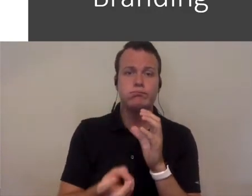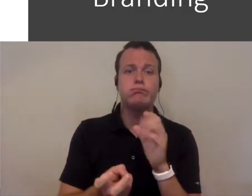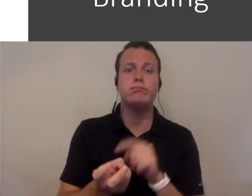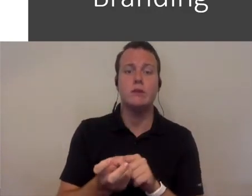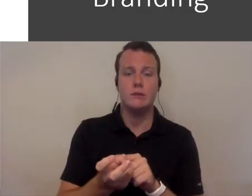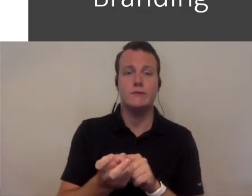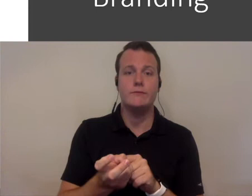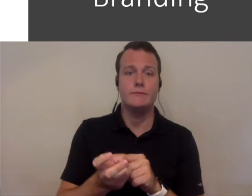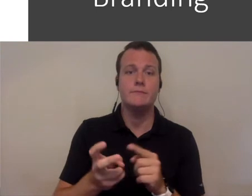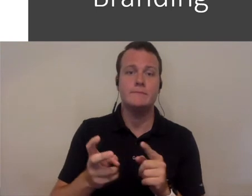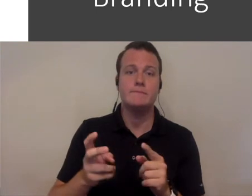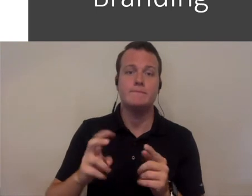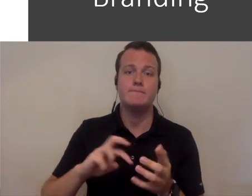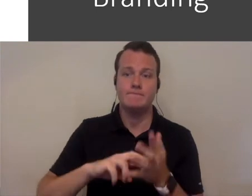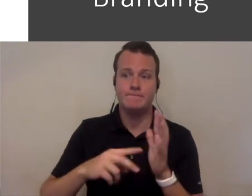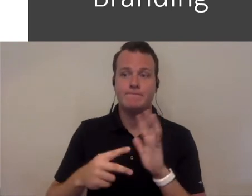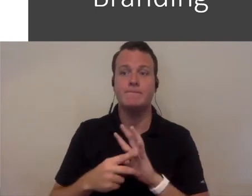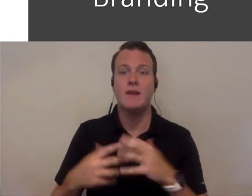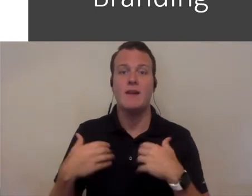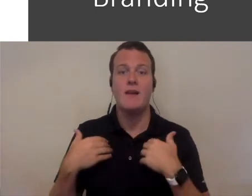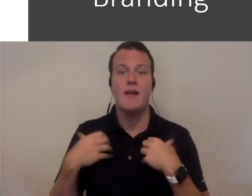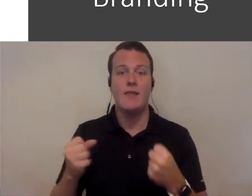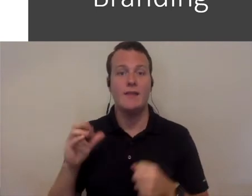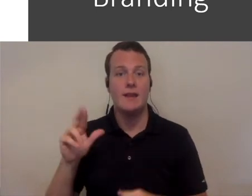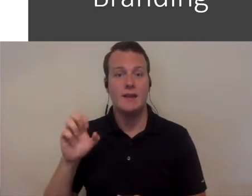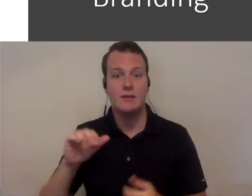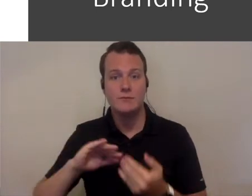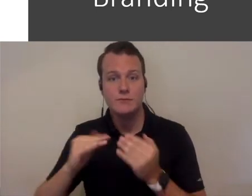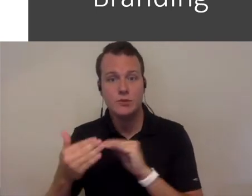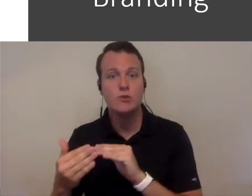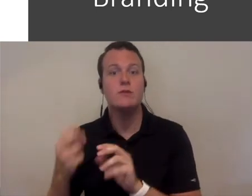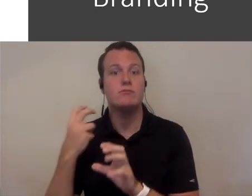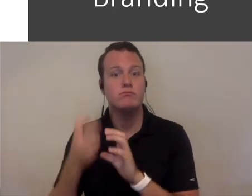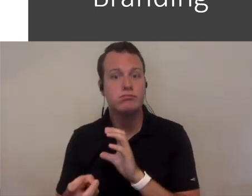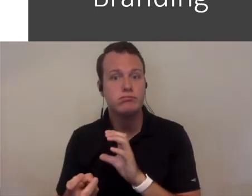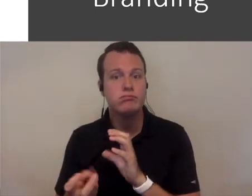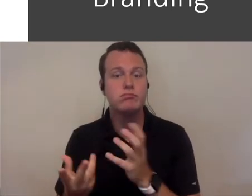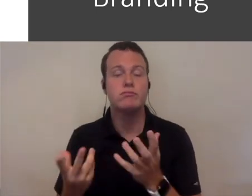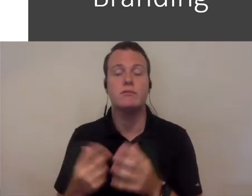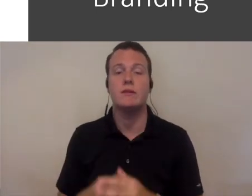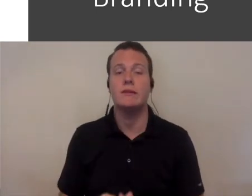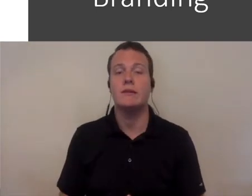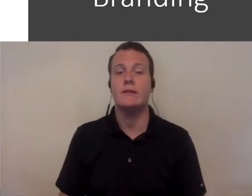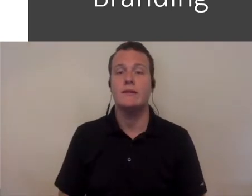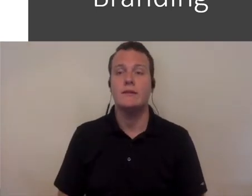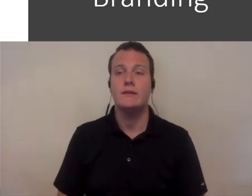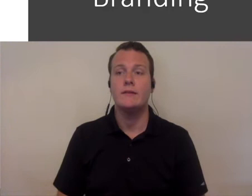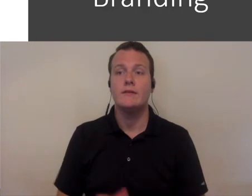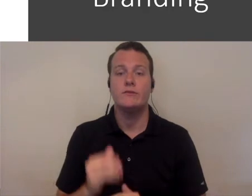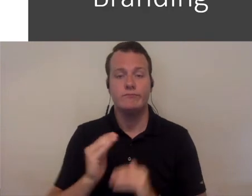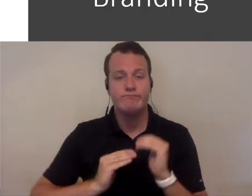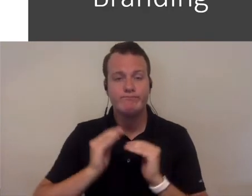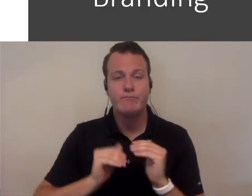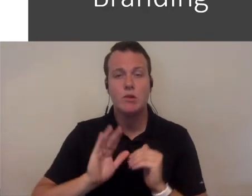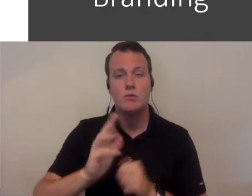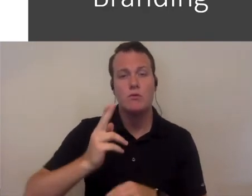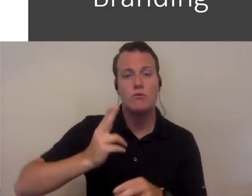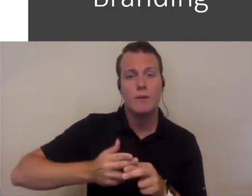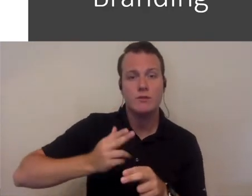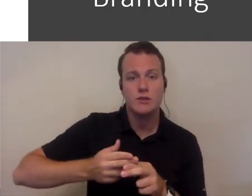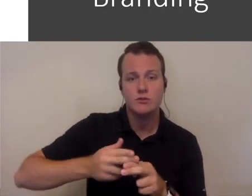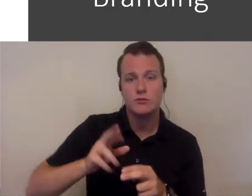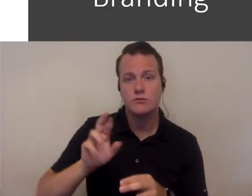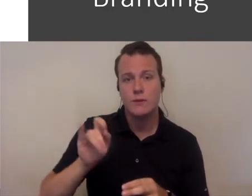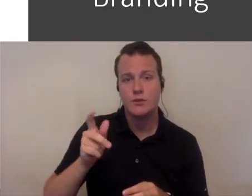you get involved in the healthcare community, the more that you can build your reputation, is